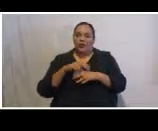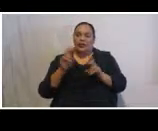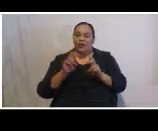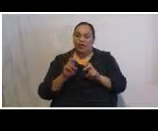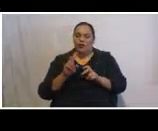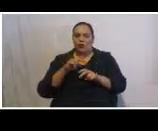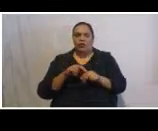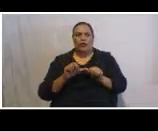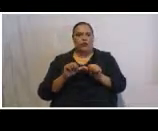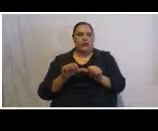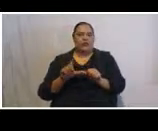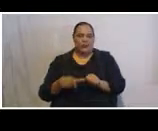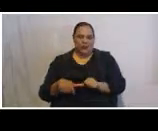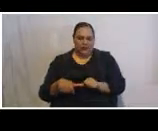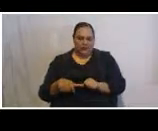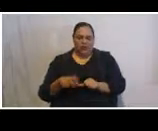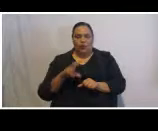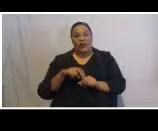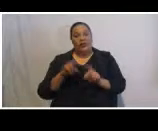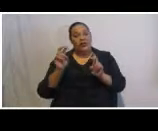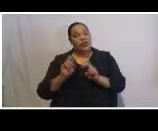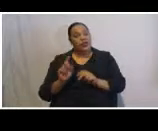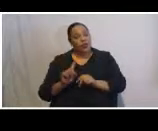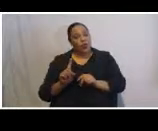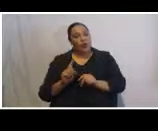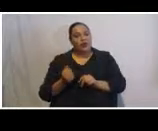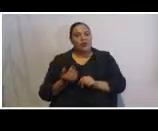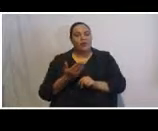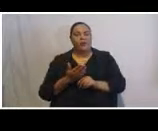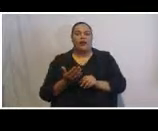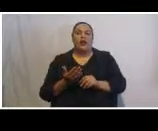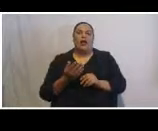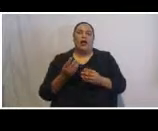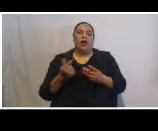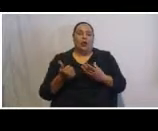be sustainable. We need ESCOM to supply us with